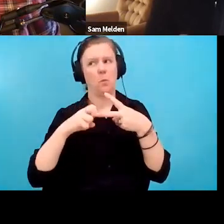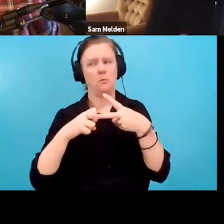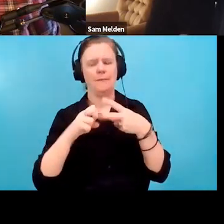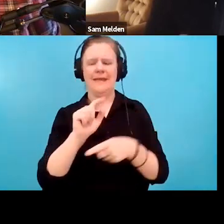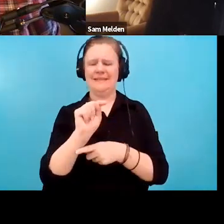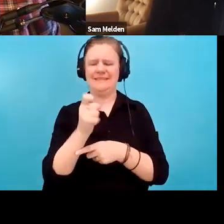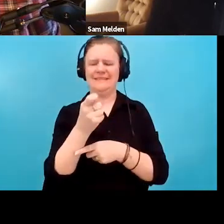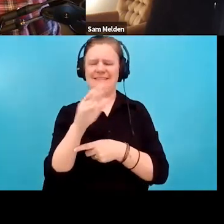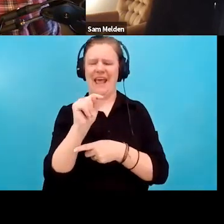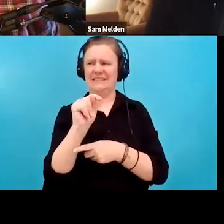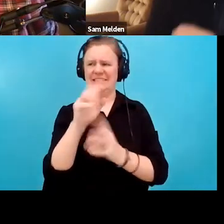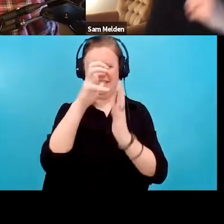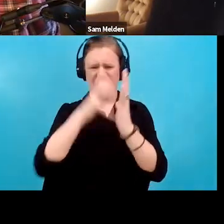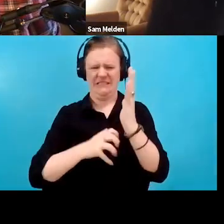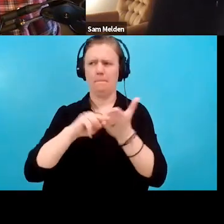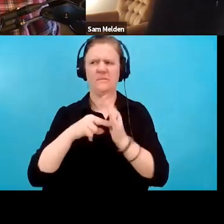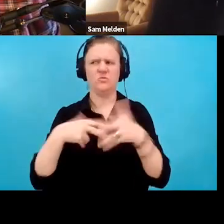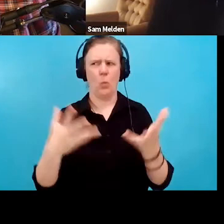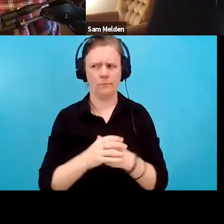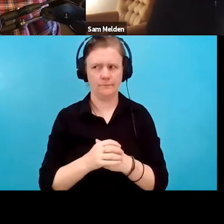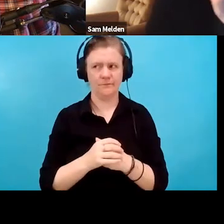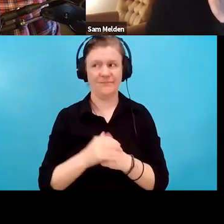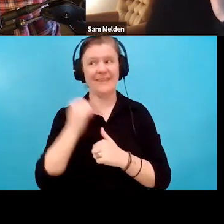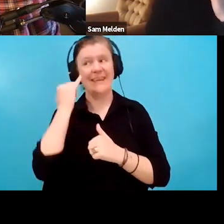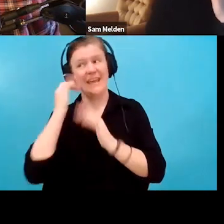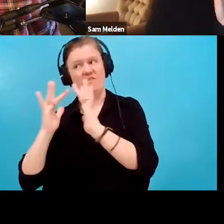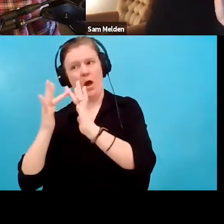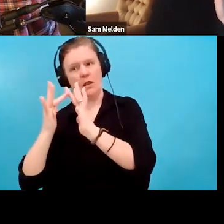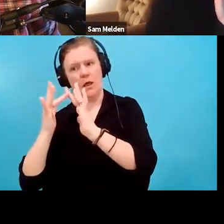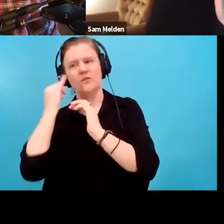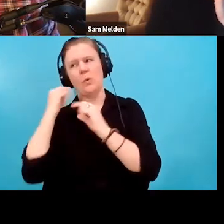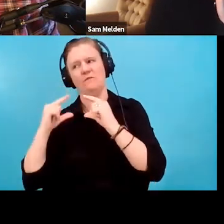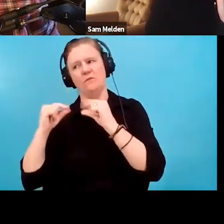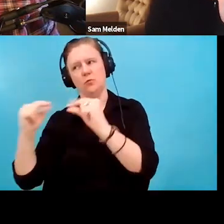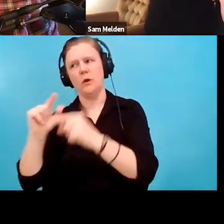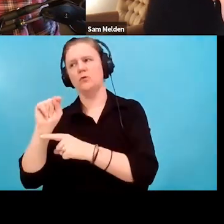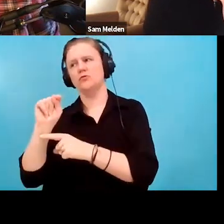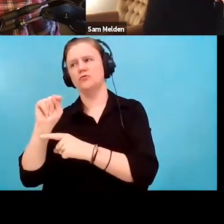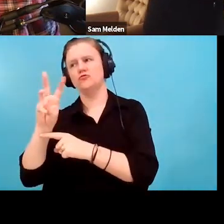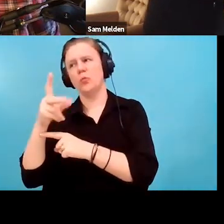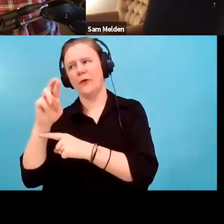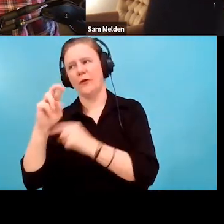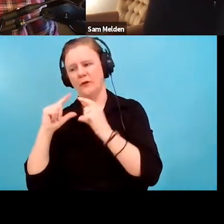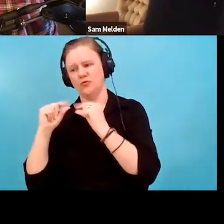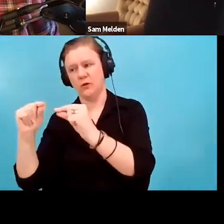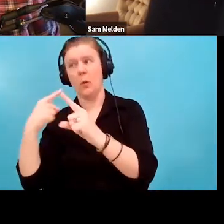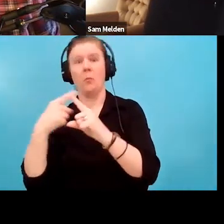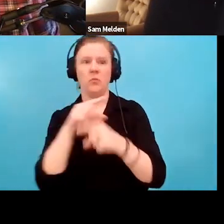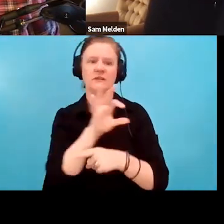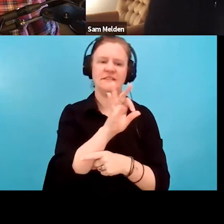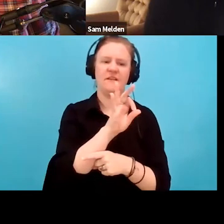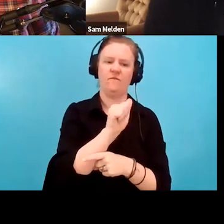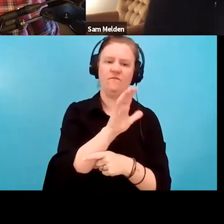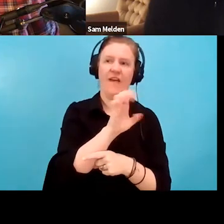text? If you go online right now, especially on Twitter, but really on Facebook as well, there are many cases of